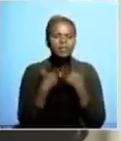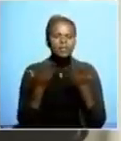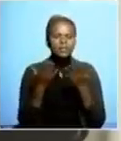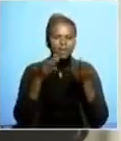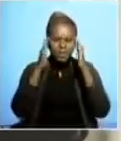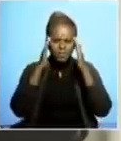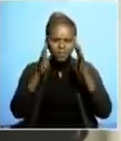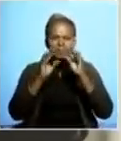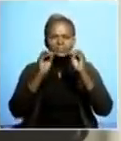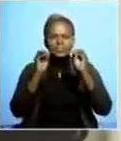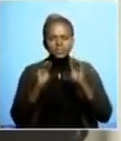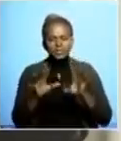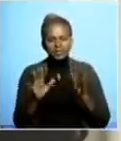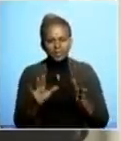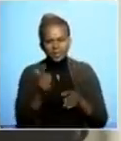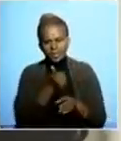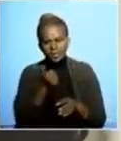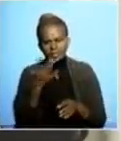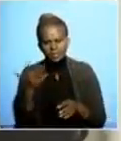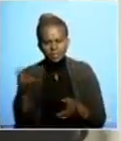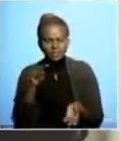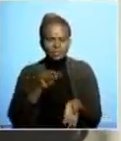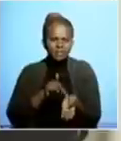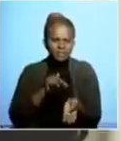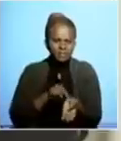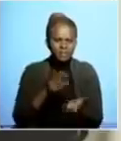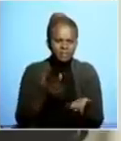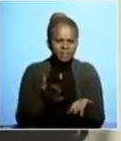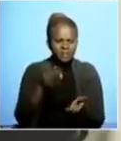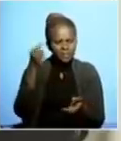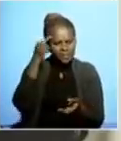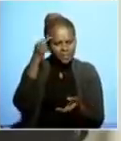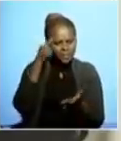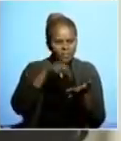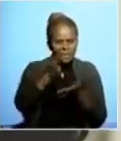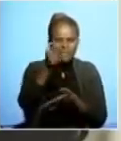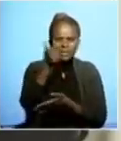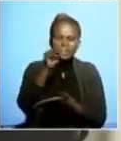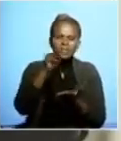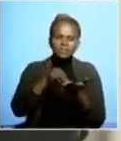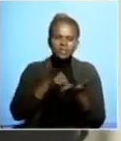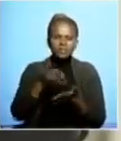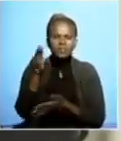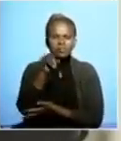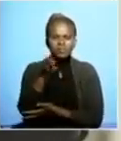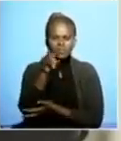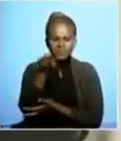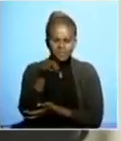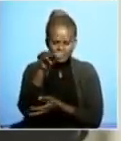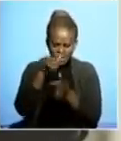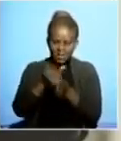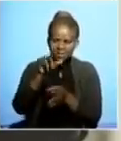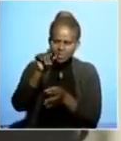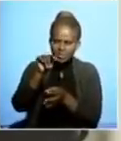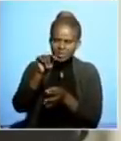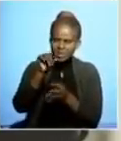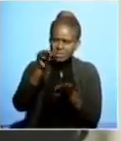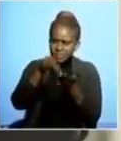teachers, it has to attend to other things, nurses. Government pays $10 million. In that 20 million invoice,